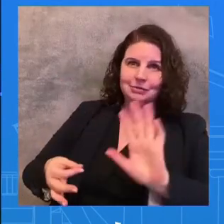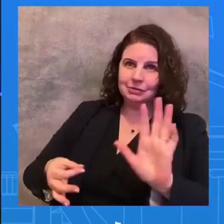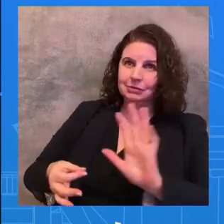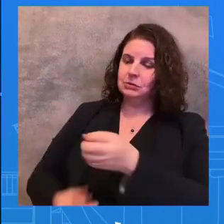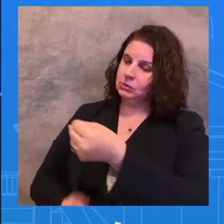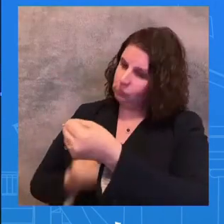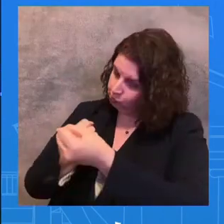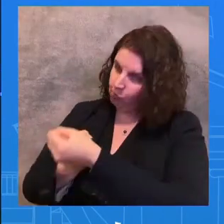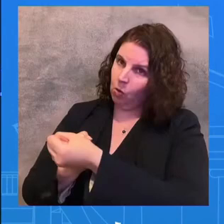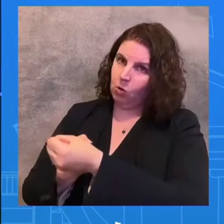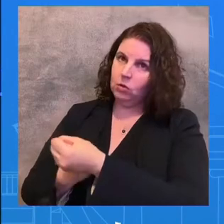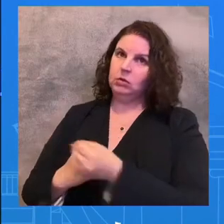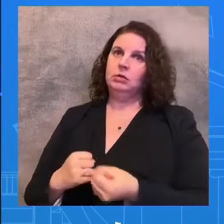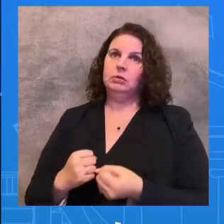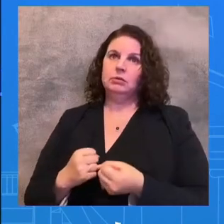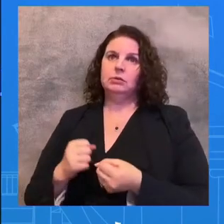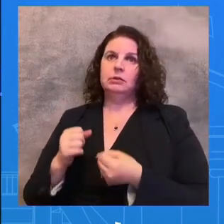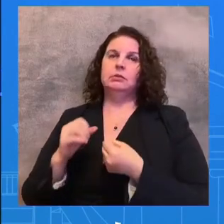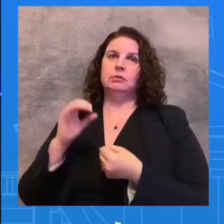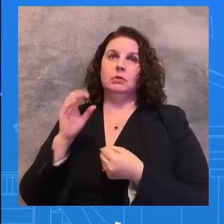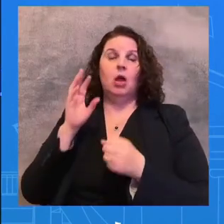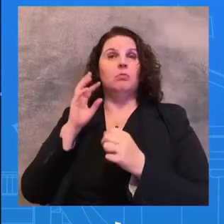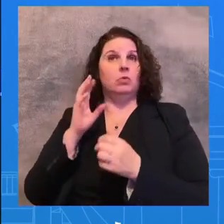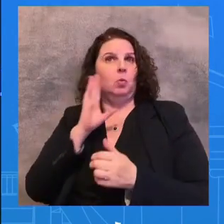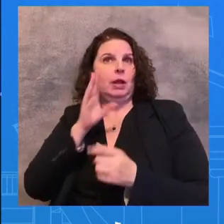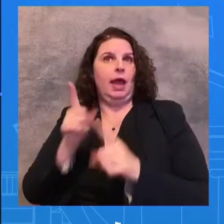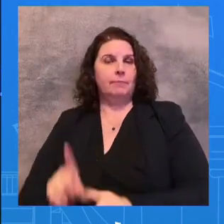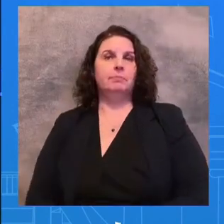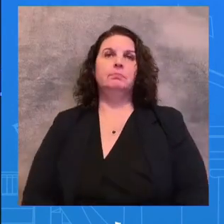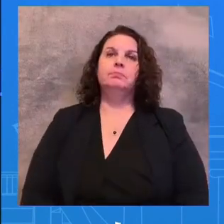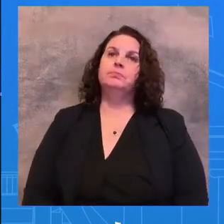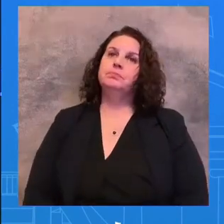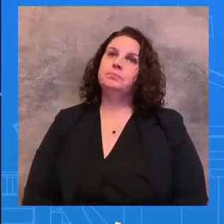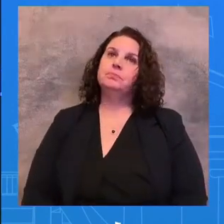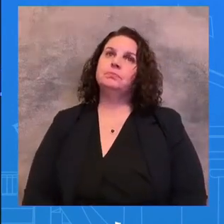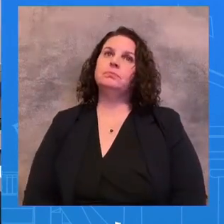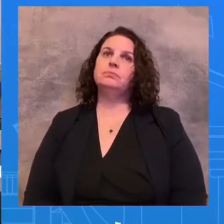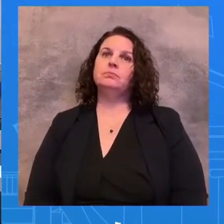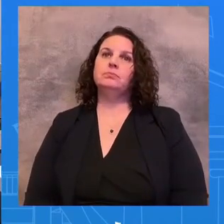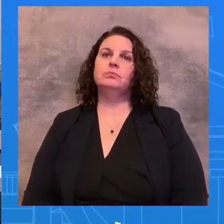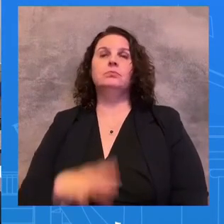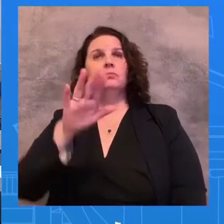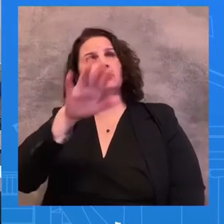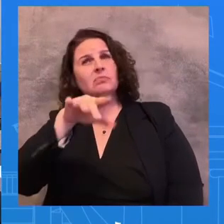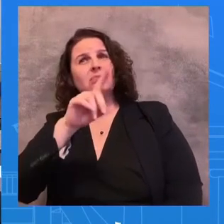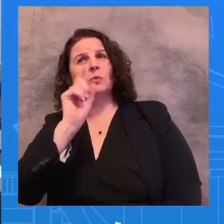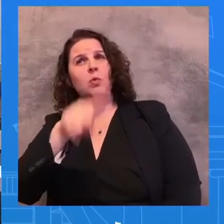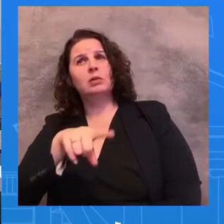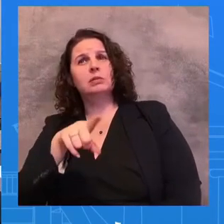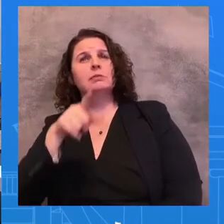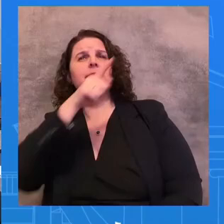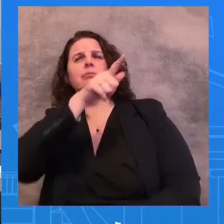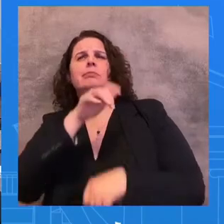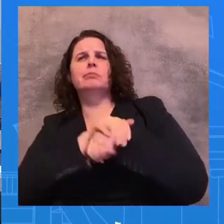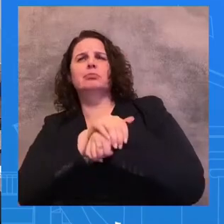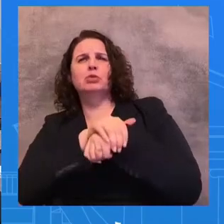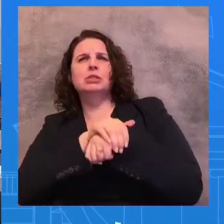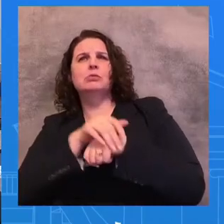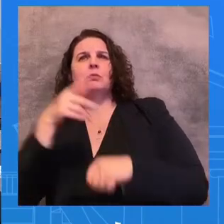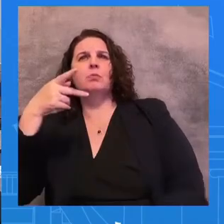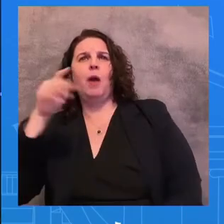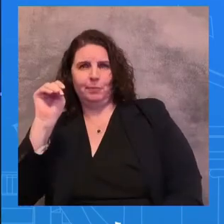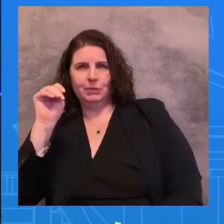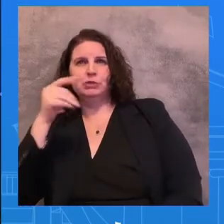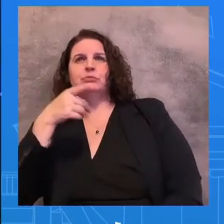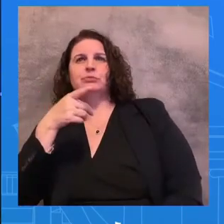out. Yeah. Do you have a reaction to the British Prime Minister calling a general election for July 4th? Were you surprised to see that today? I